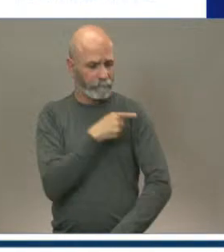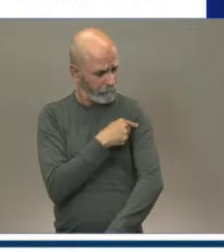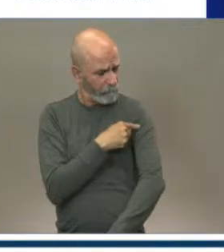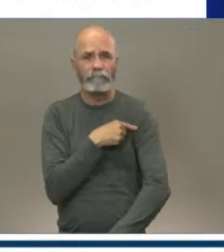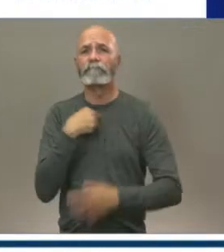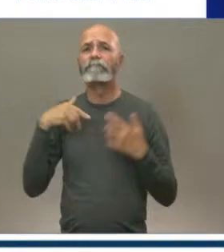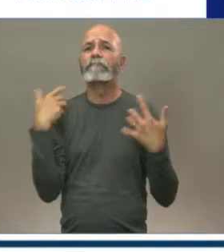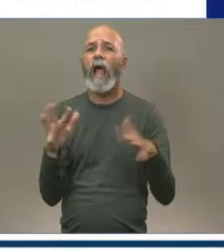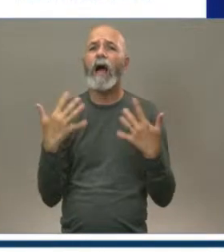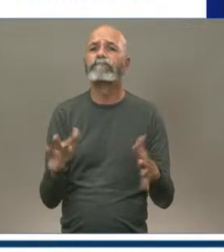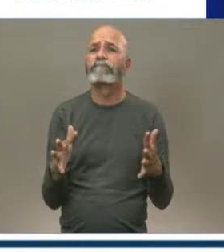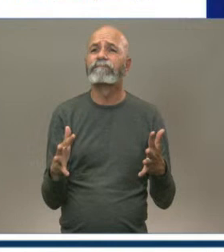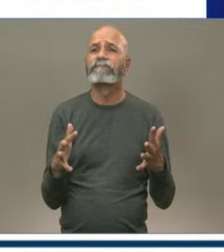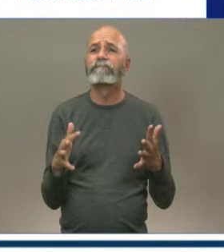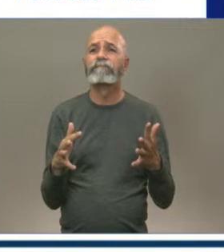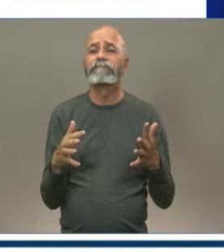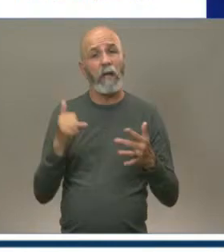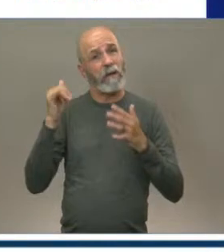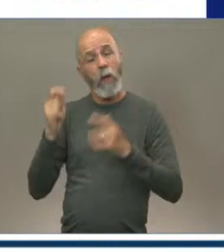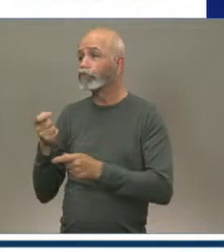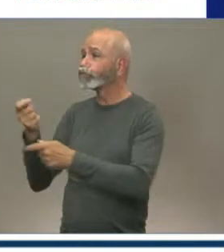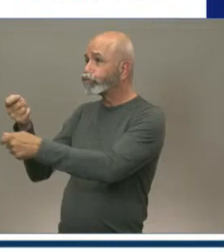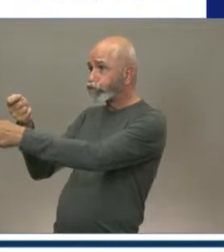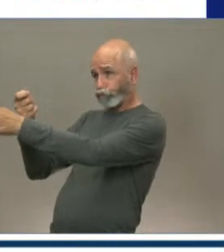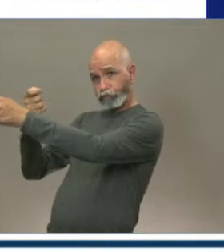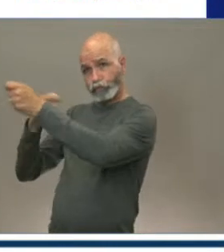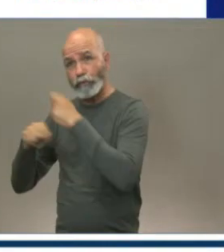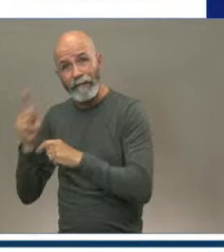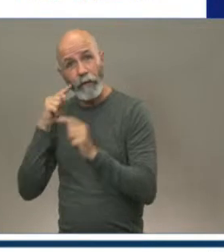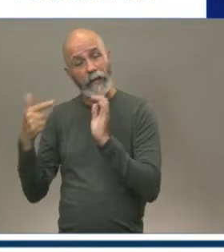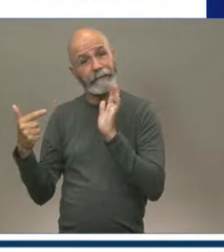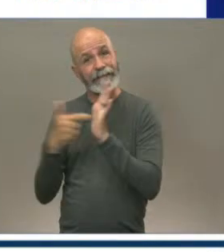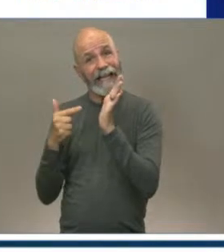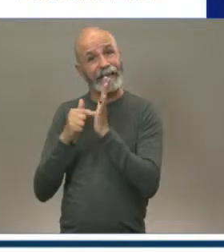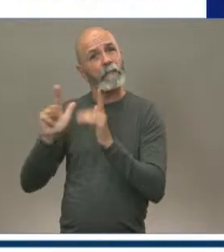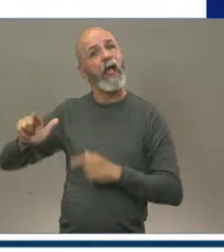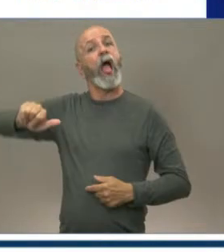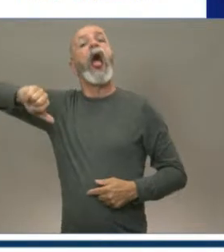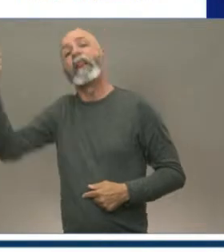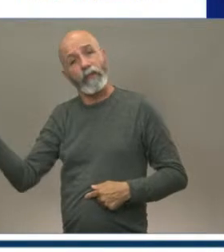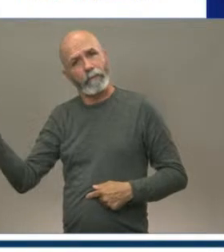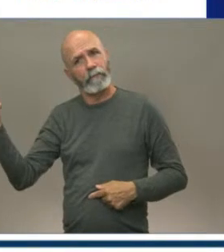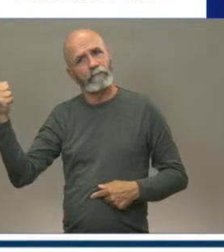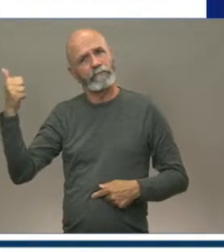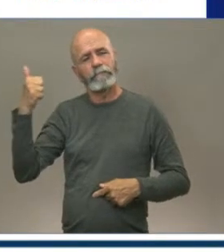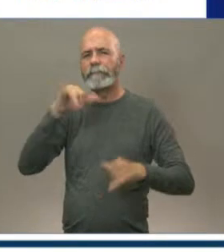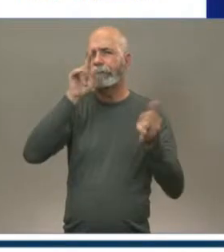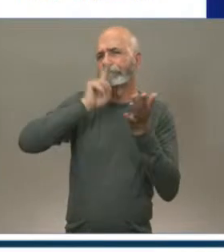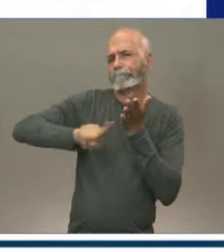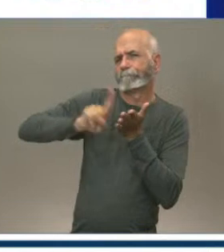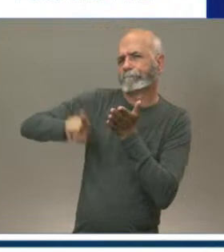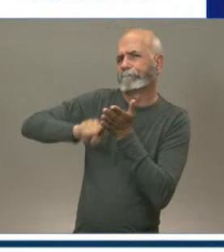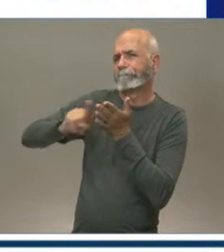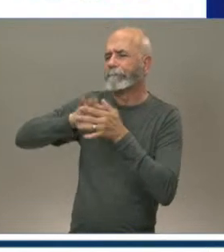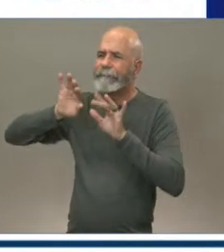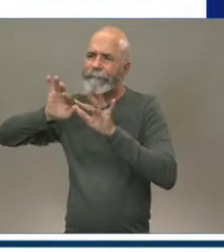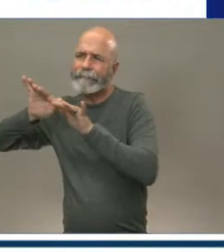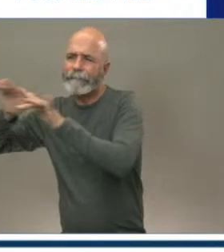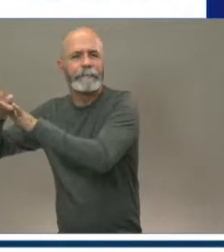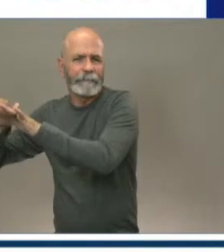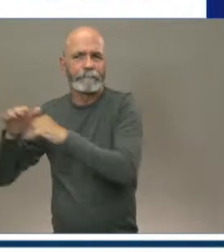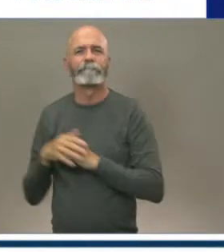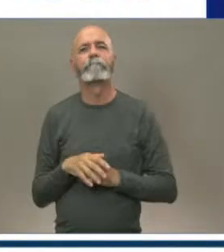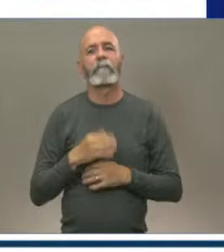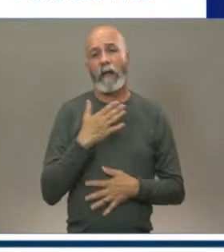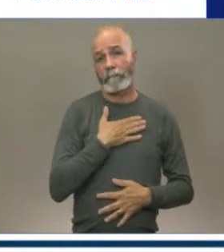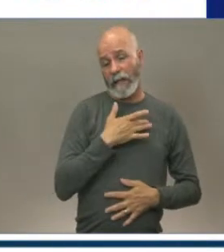we're awaiting. And until that study is complete, we are putting a pause on the AstraZeneca vaccine. This